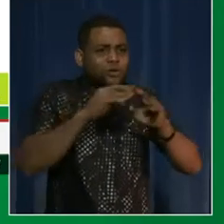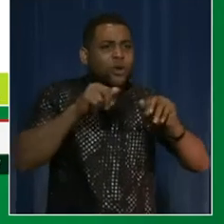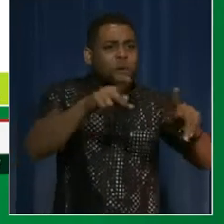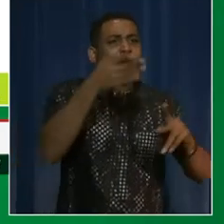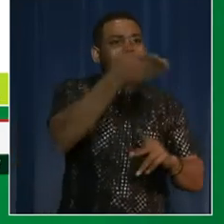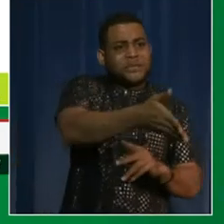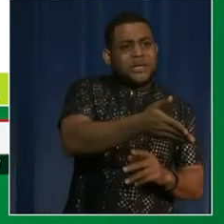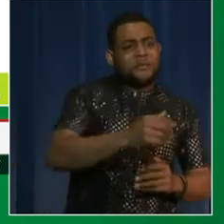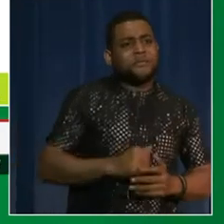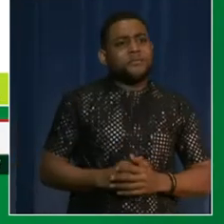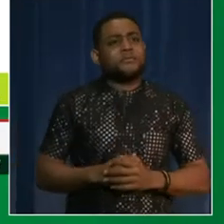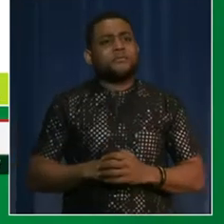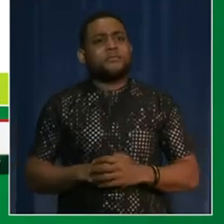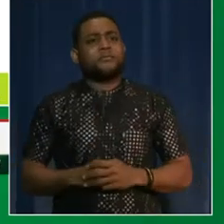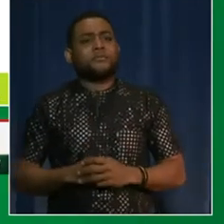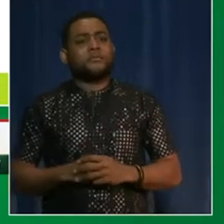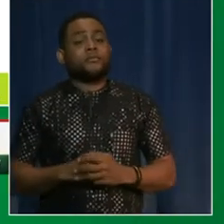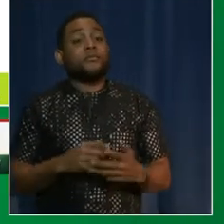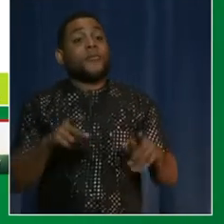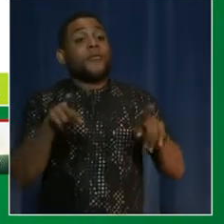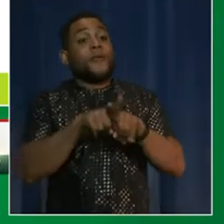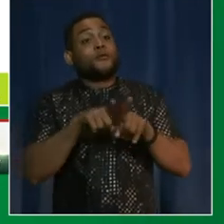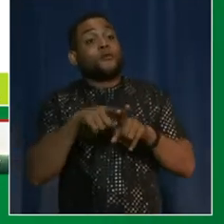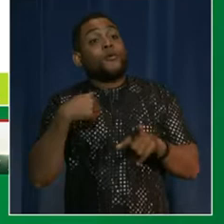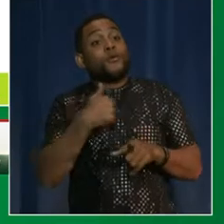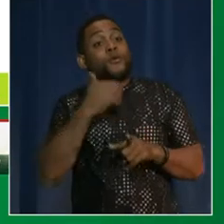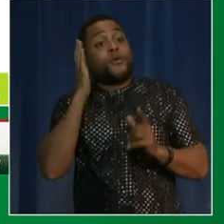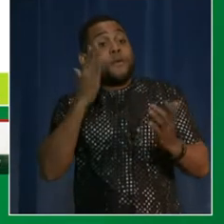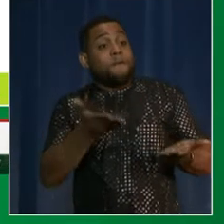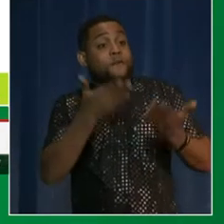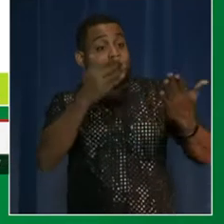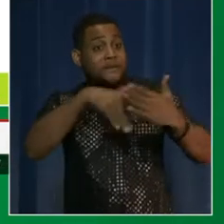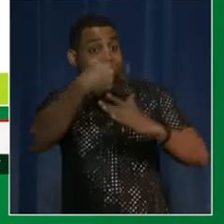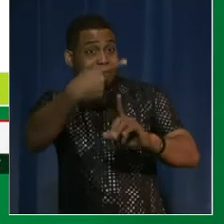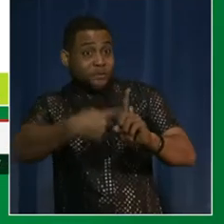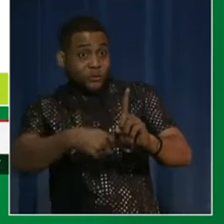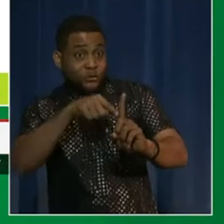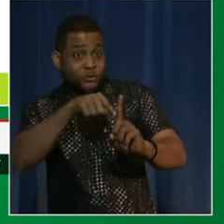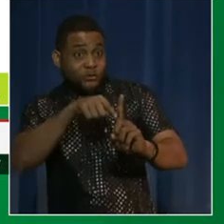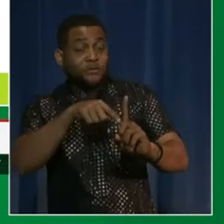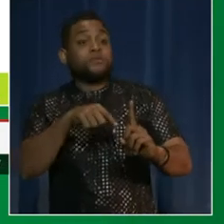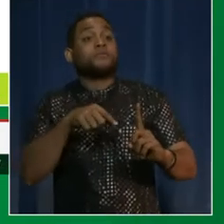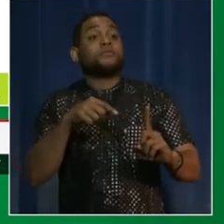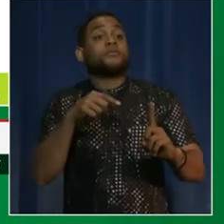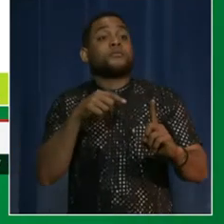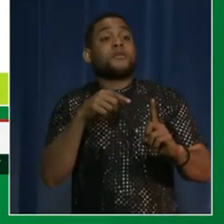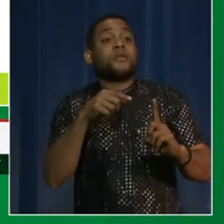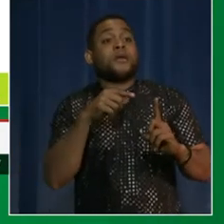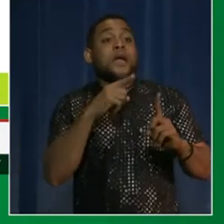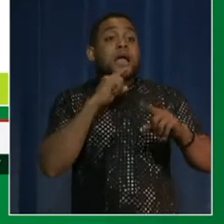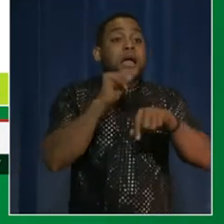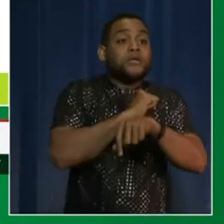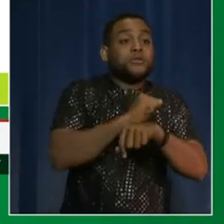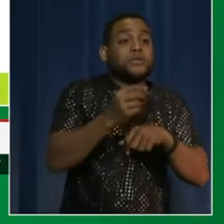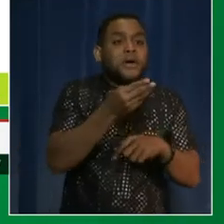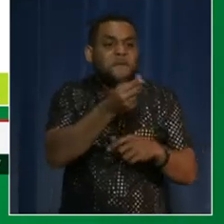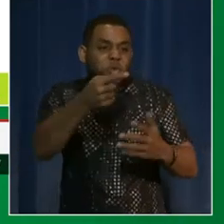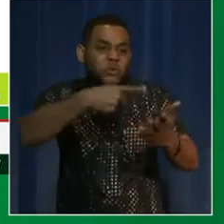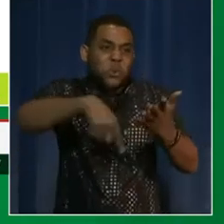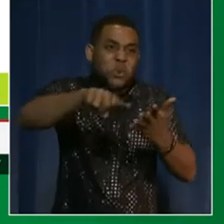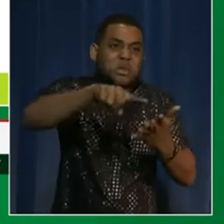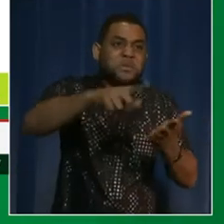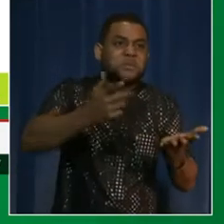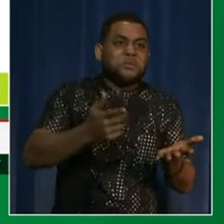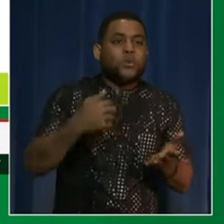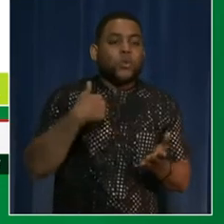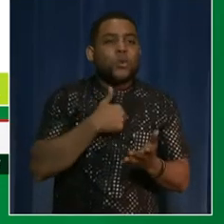And we're going to be proposing just next month, in just a couple of weeks, some zoning text amendments that are going to allow